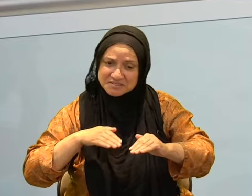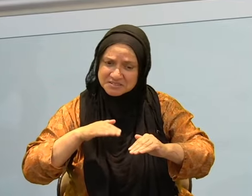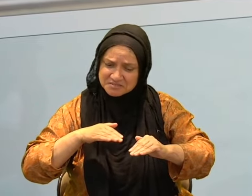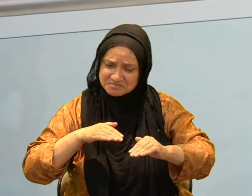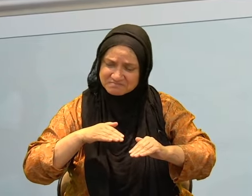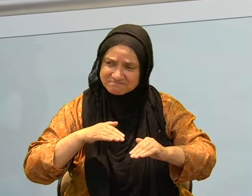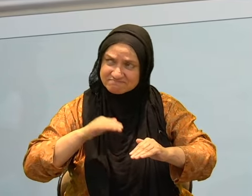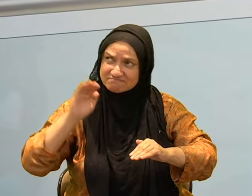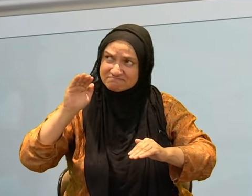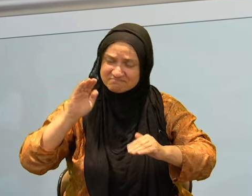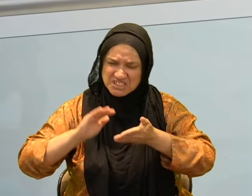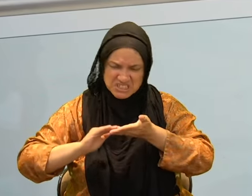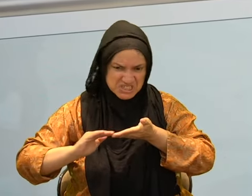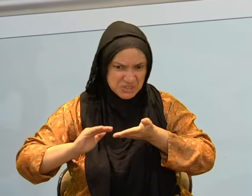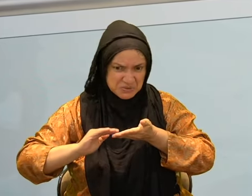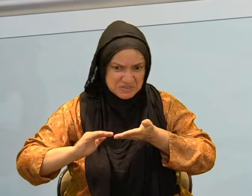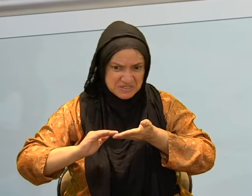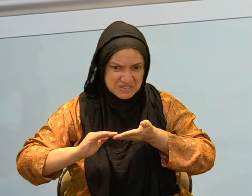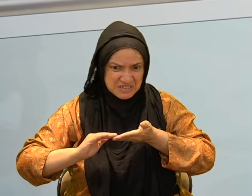your moral failures.